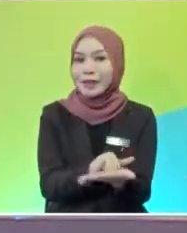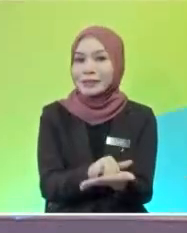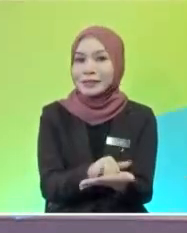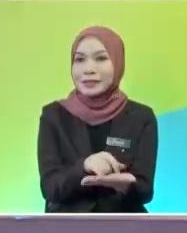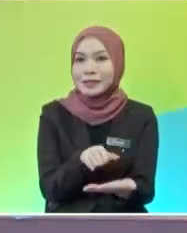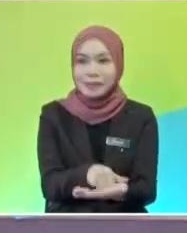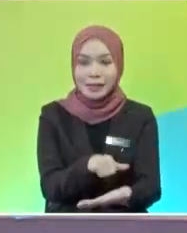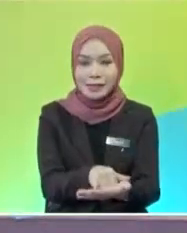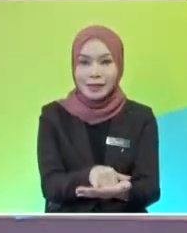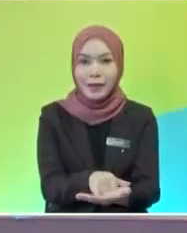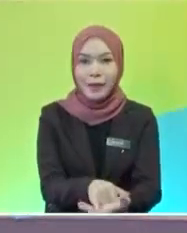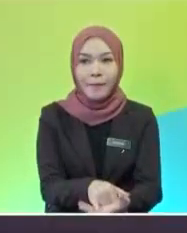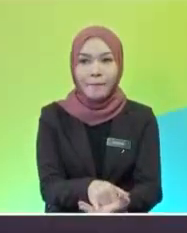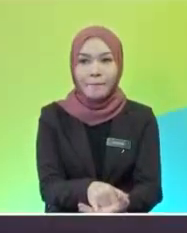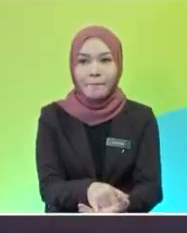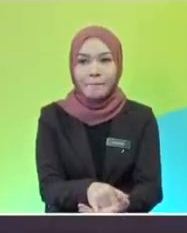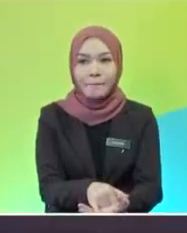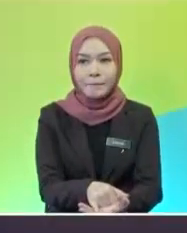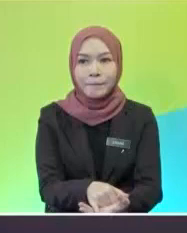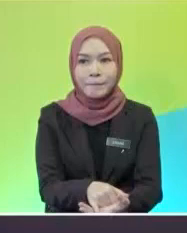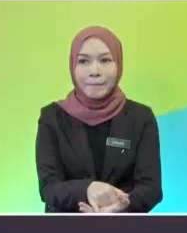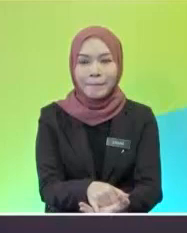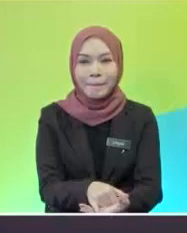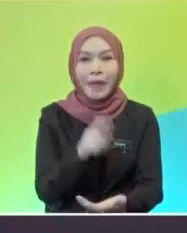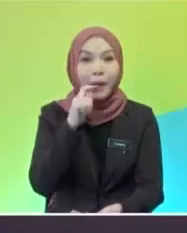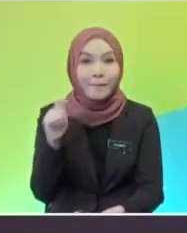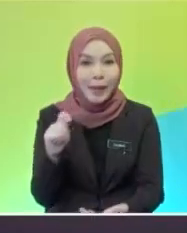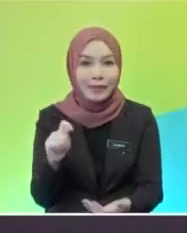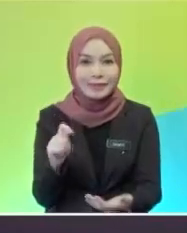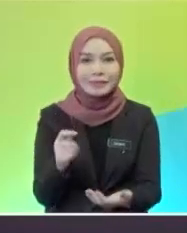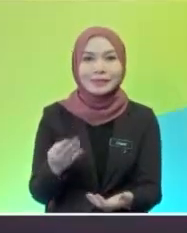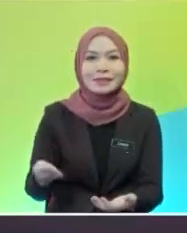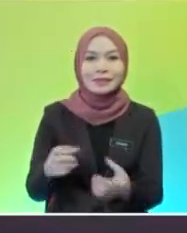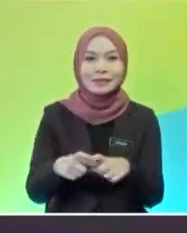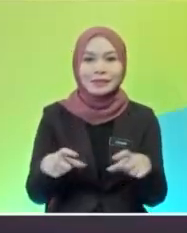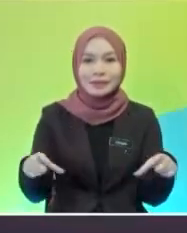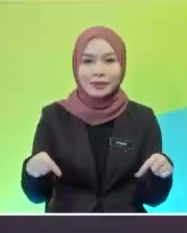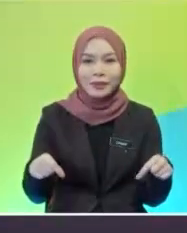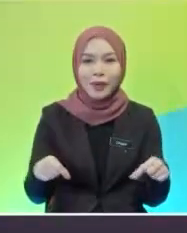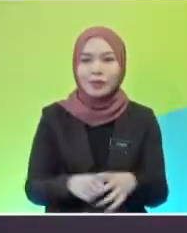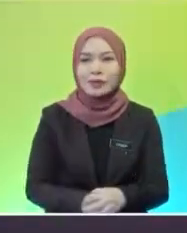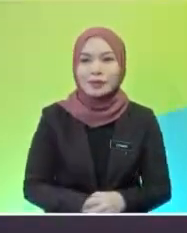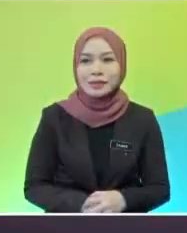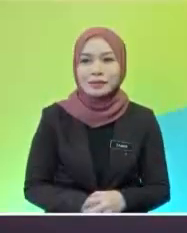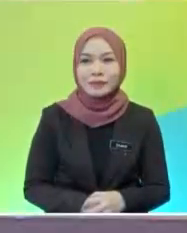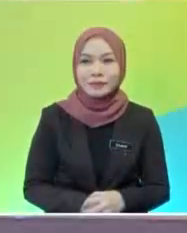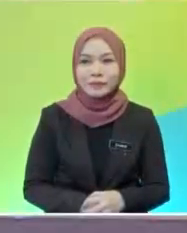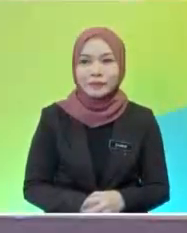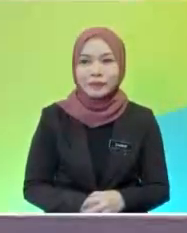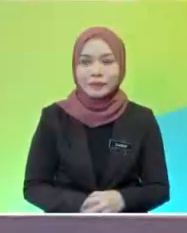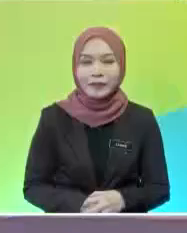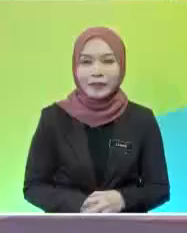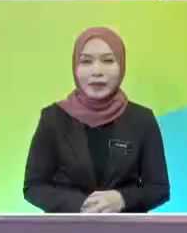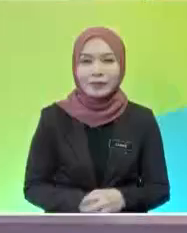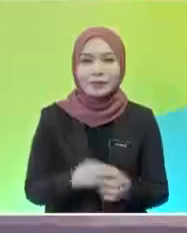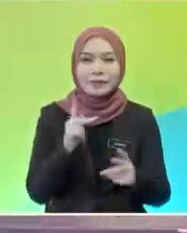mobile? Okay. Is that a pencil case? Yes, very good. You got it right. All right. Okay, so it's a pencil